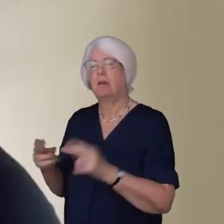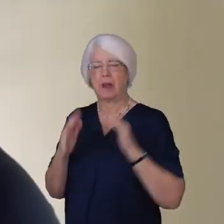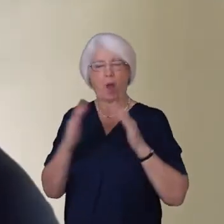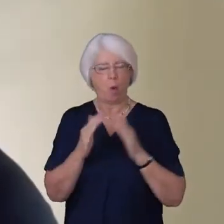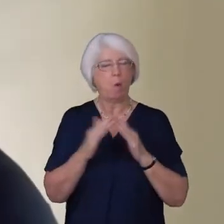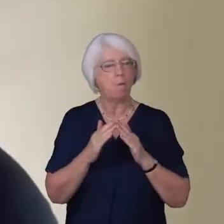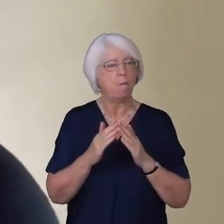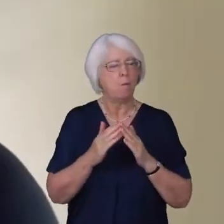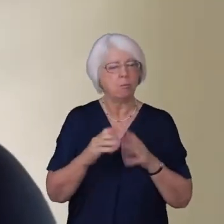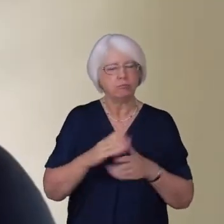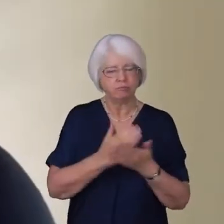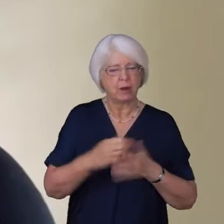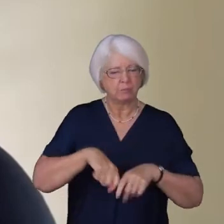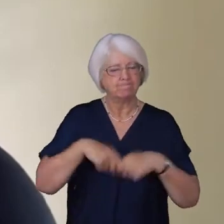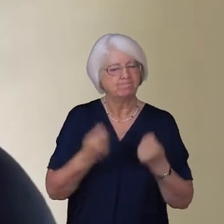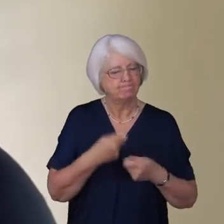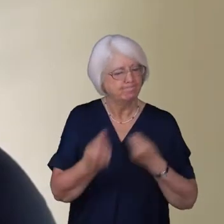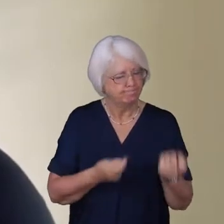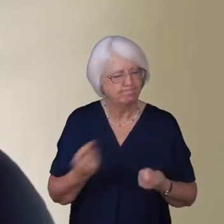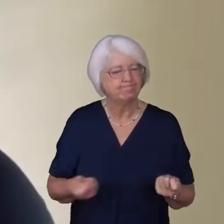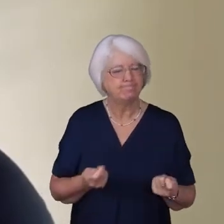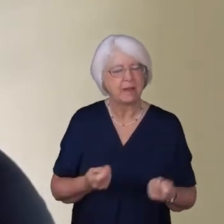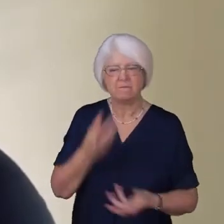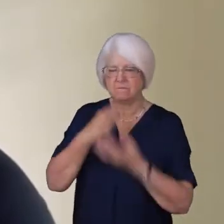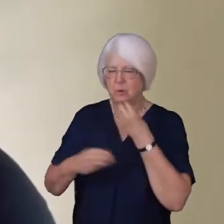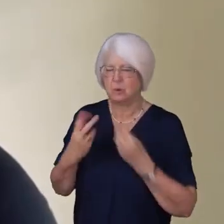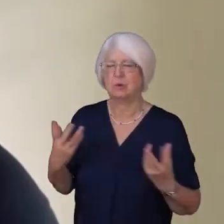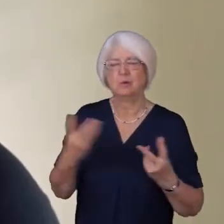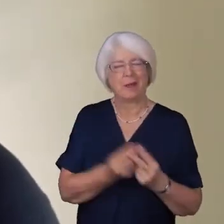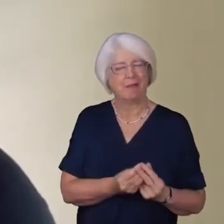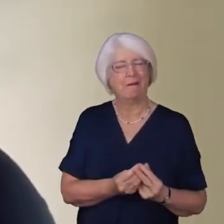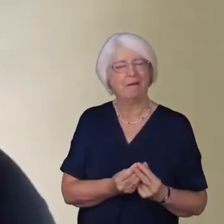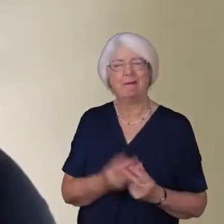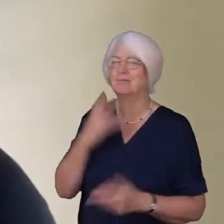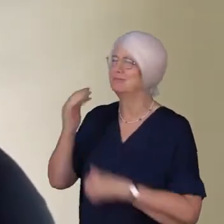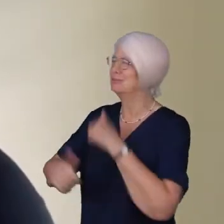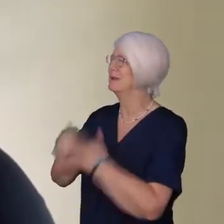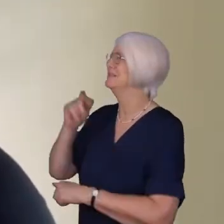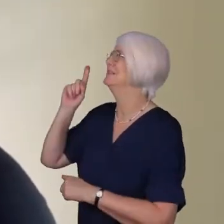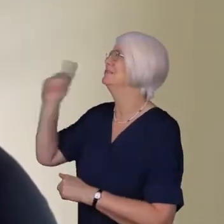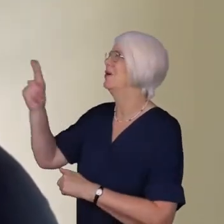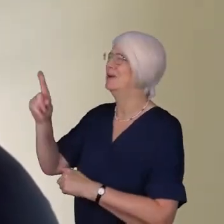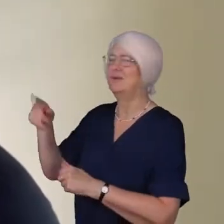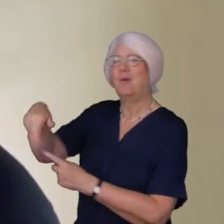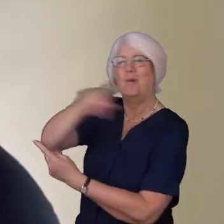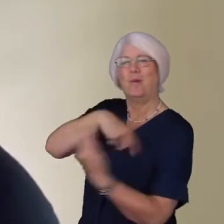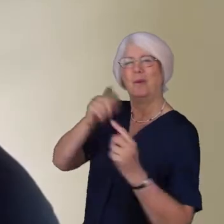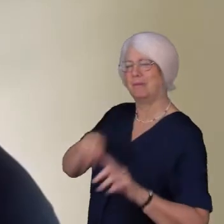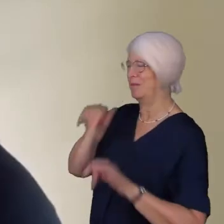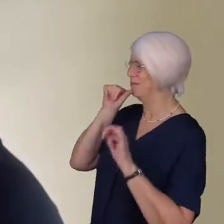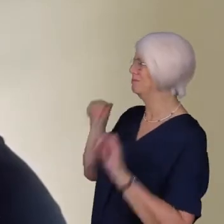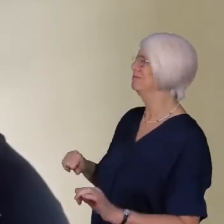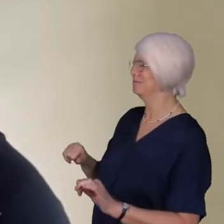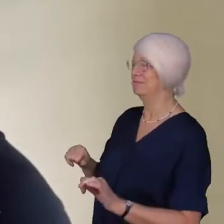they broke bread at home and they ate food with a glad of generous hearts, praising God and having their goodwill of all the